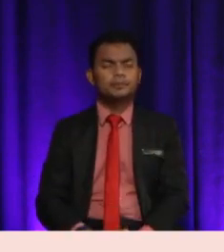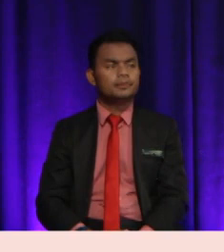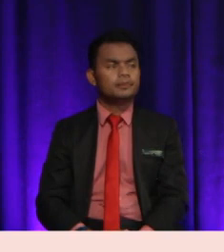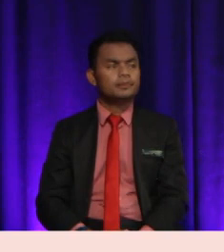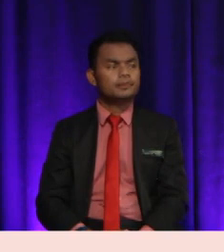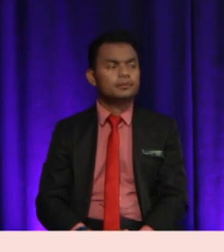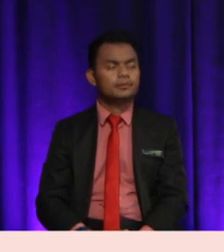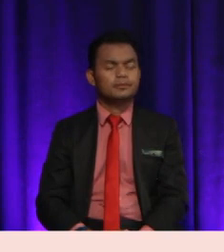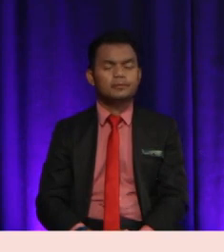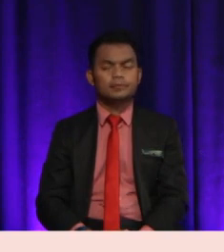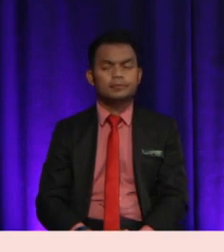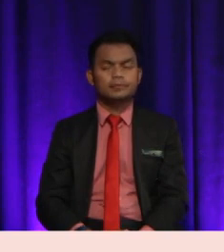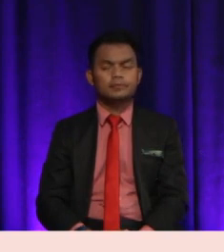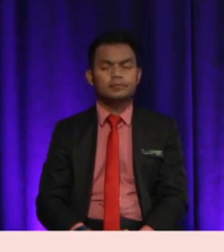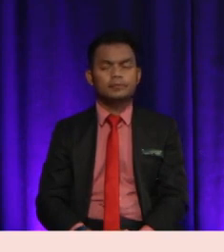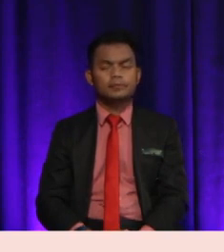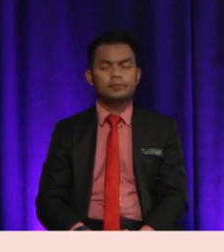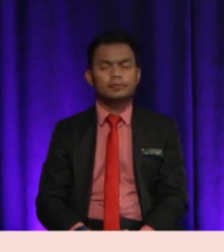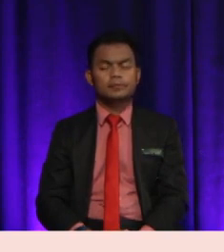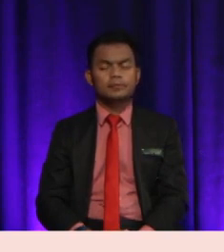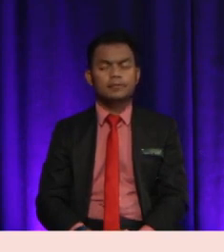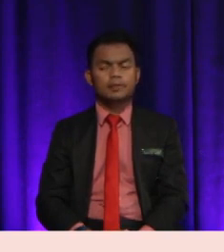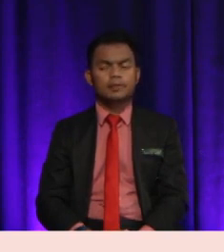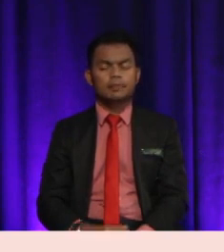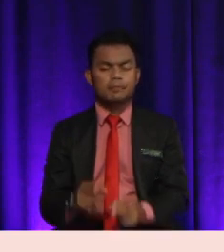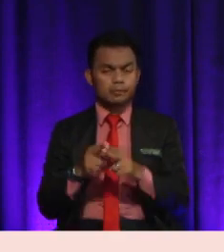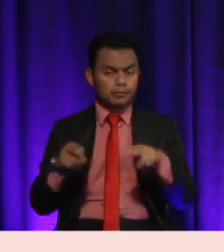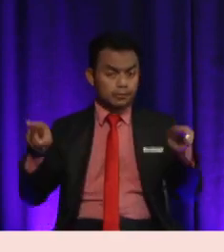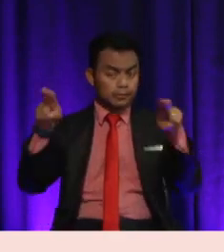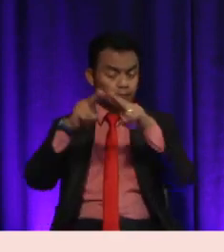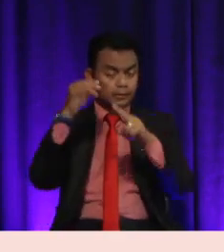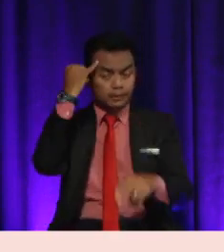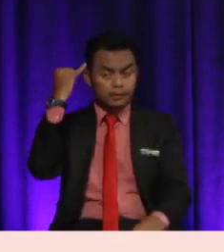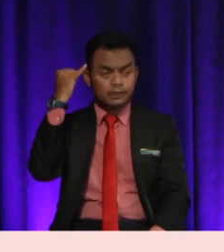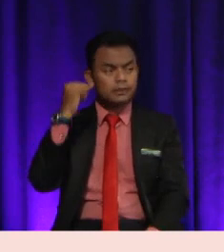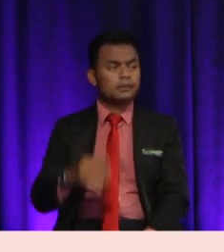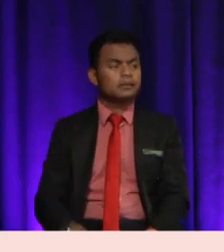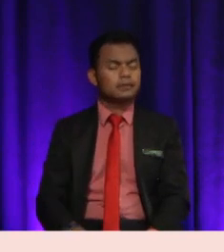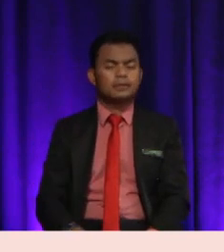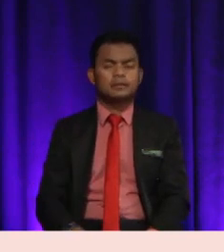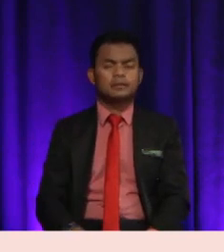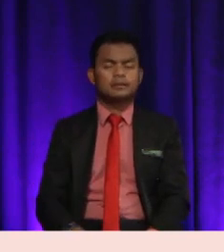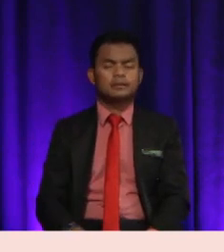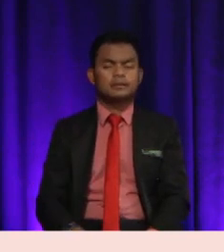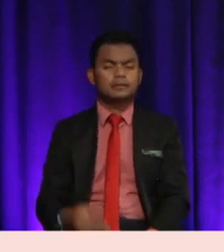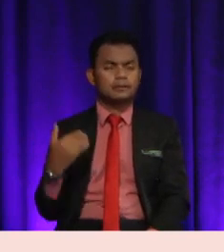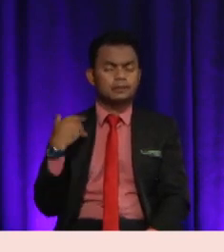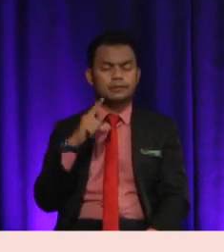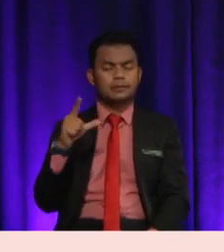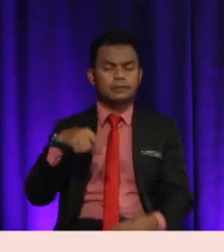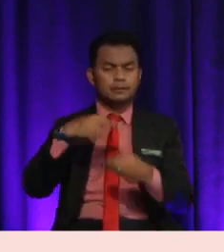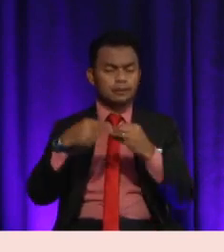For this paragraph, the main idea is Sarah found out that the deaths of her family were